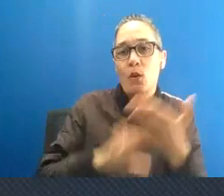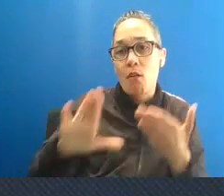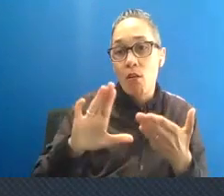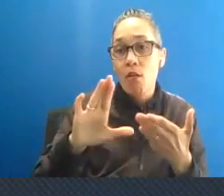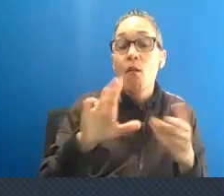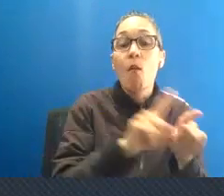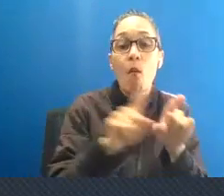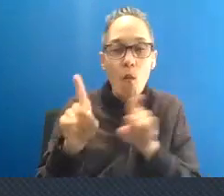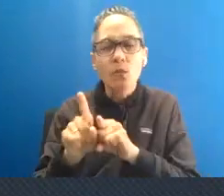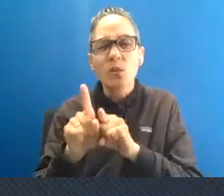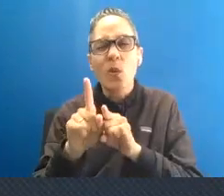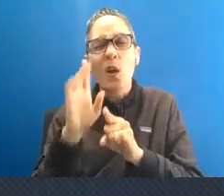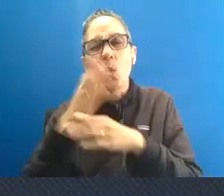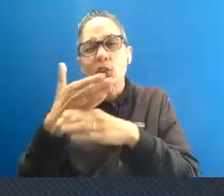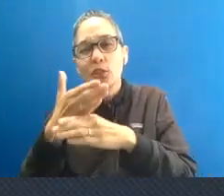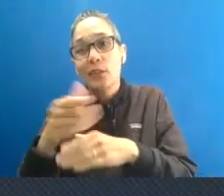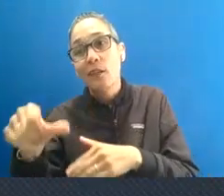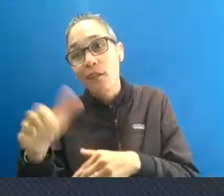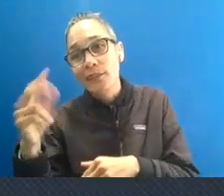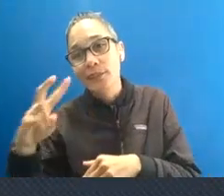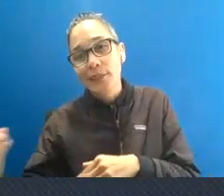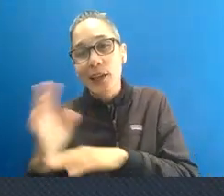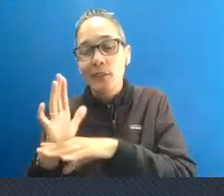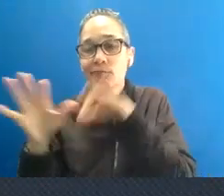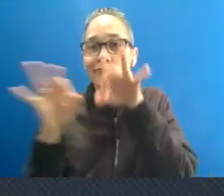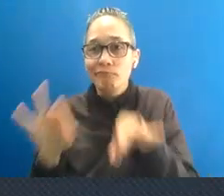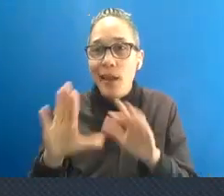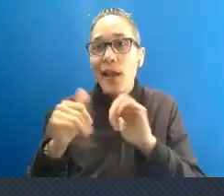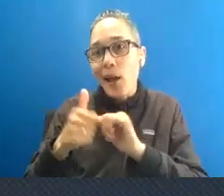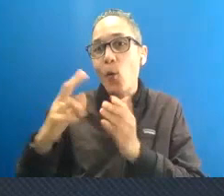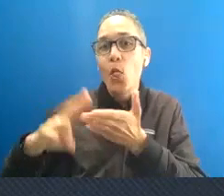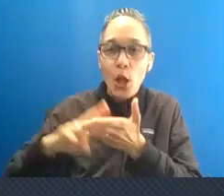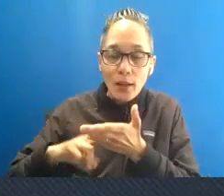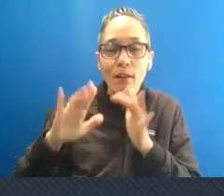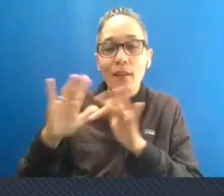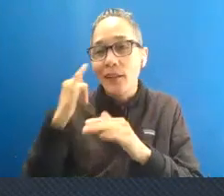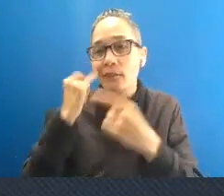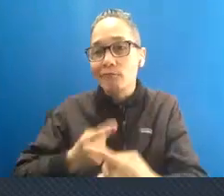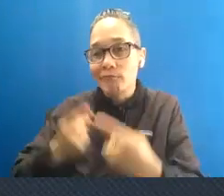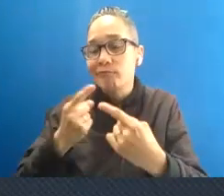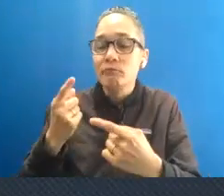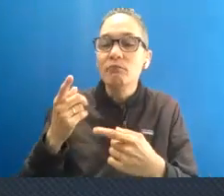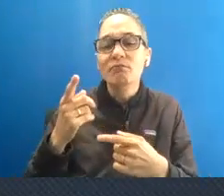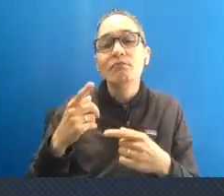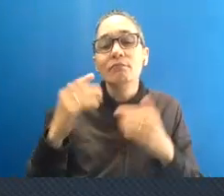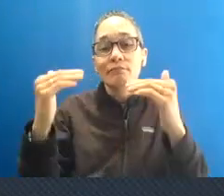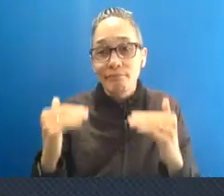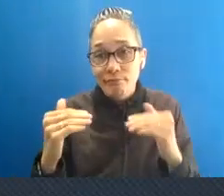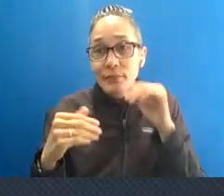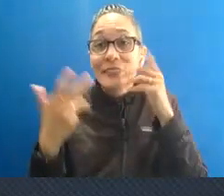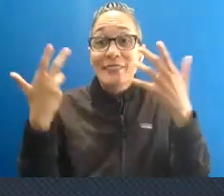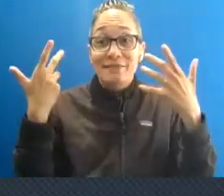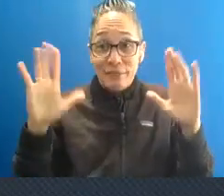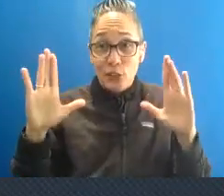I will also link another video down below where I go more in depth in the login process if you're having trouble.